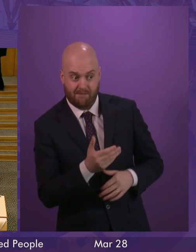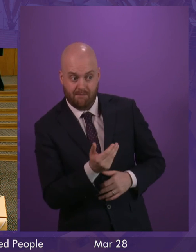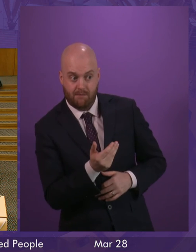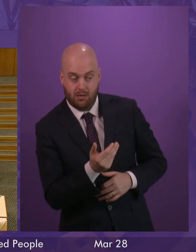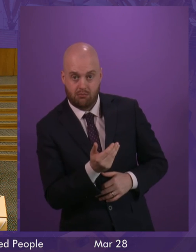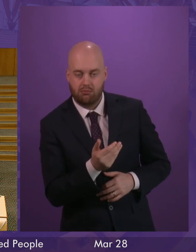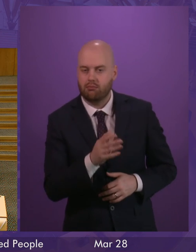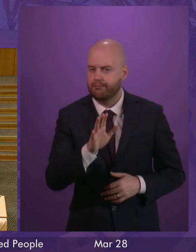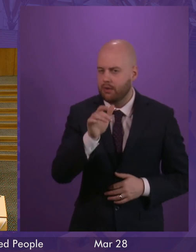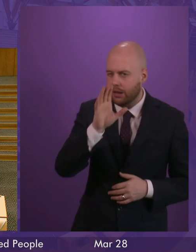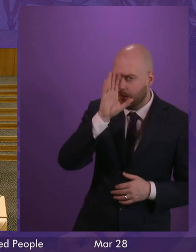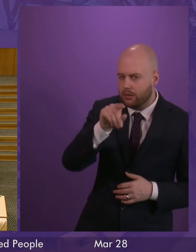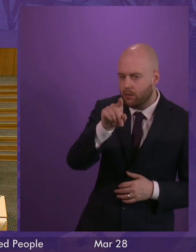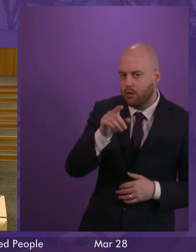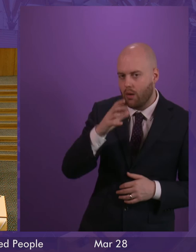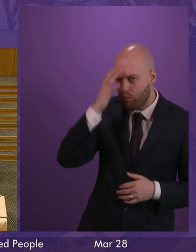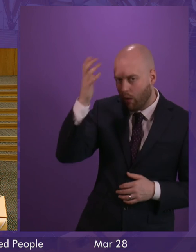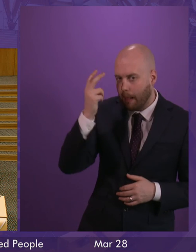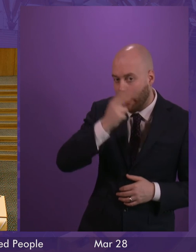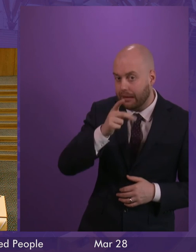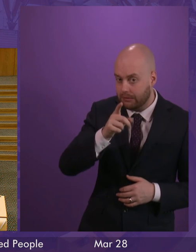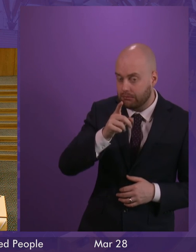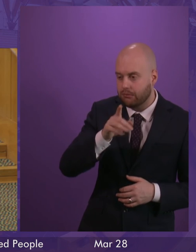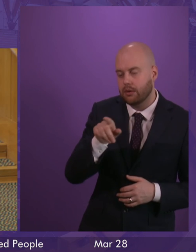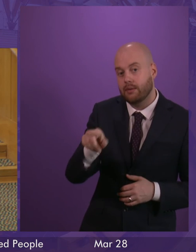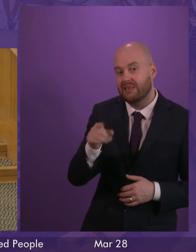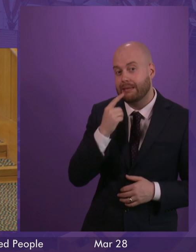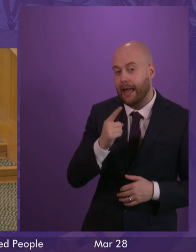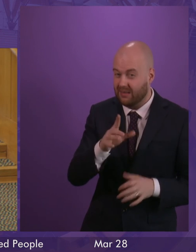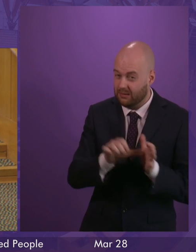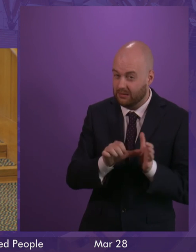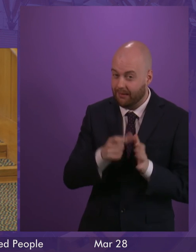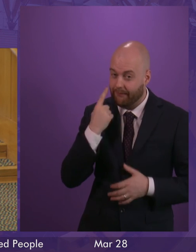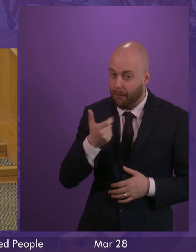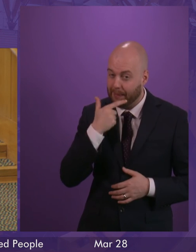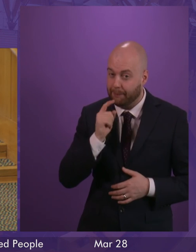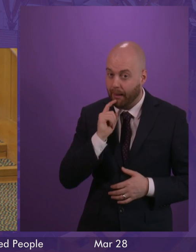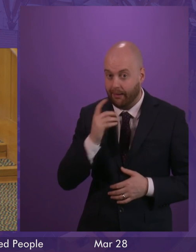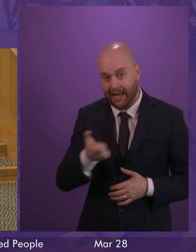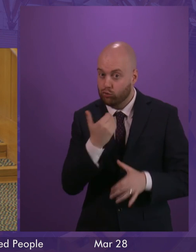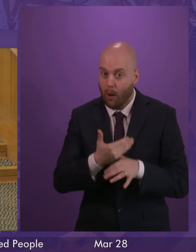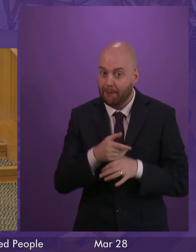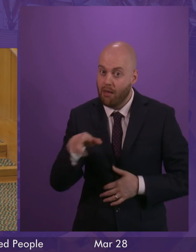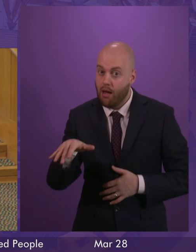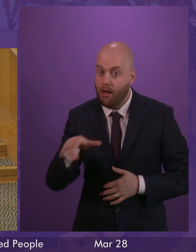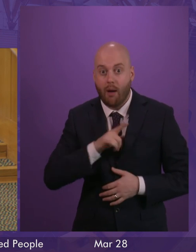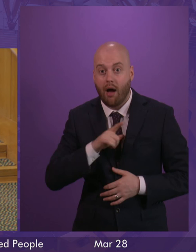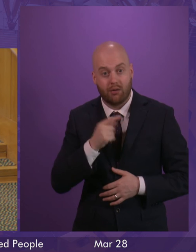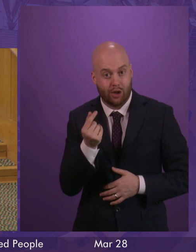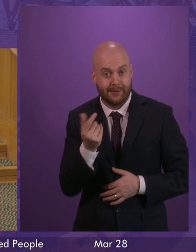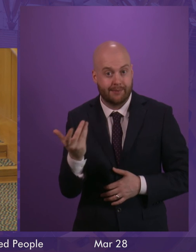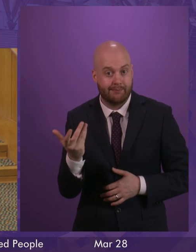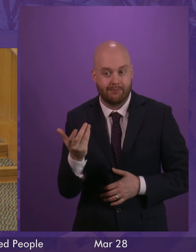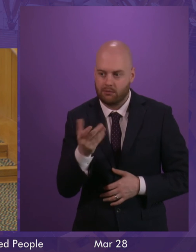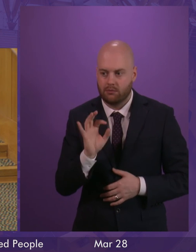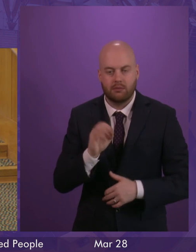the subject of the Royal Blind, they have increasingly found that it's difficult for youngsters to get a place at the Royal Blind, because the cost of it is not